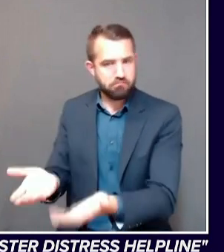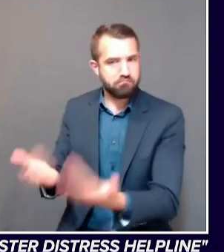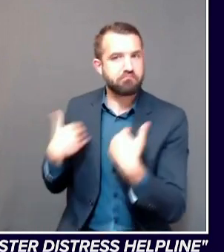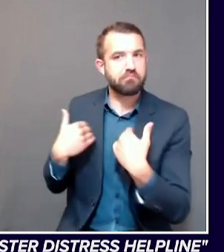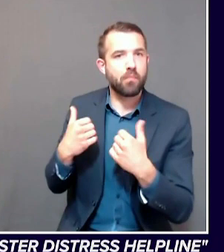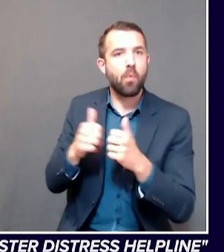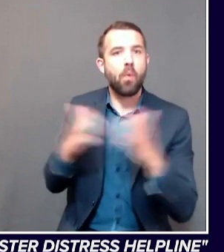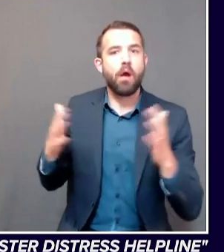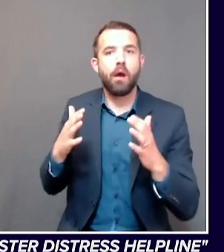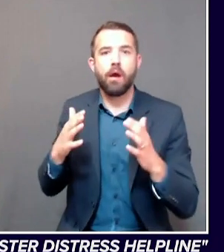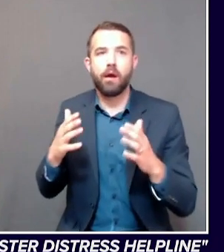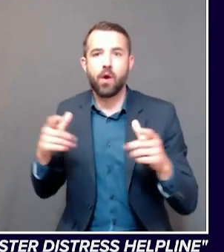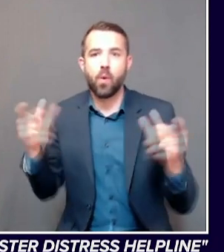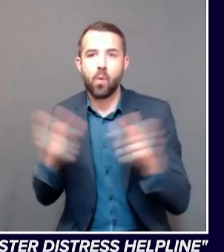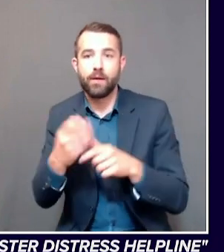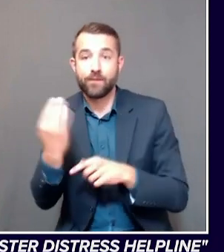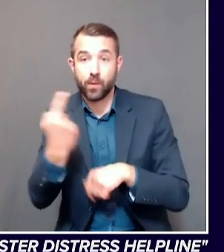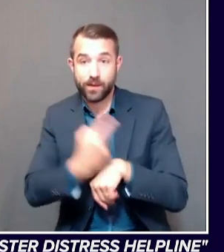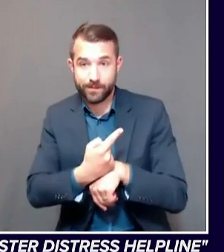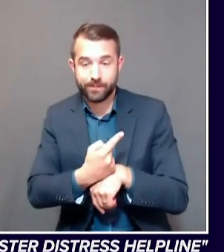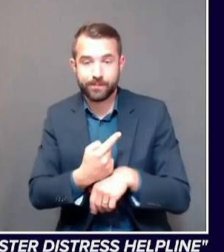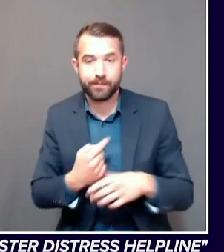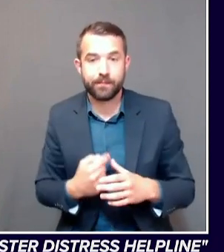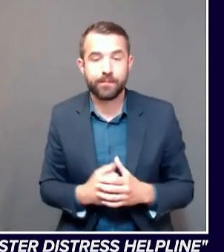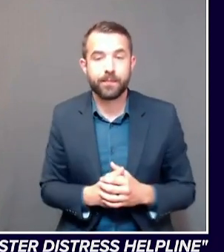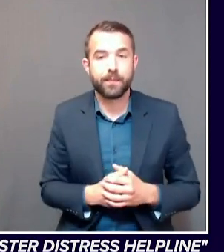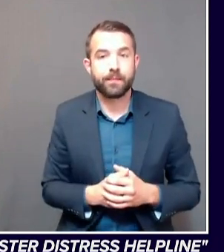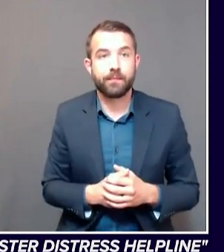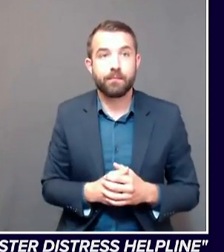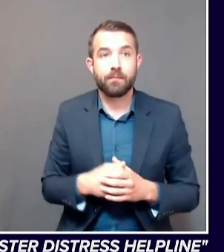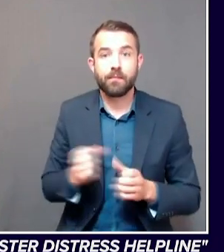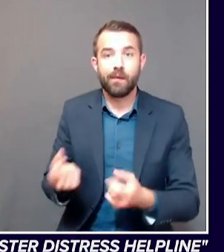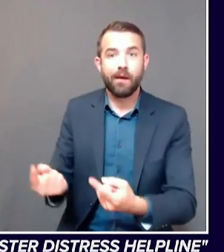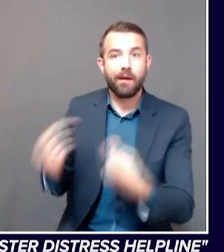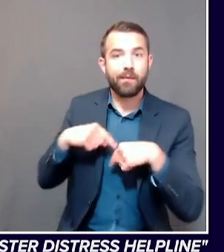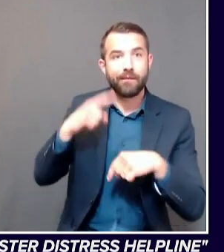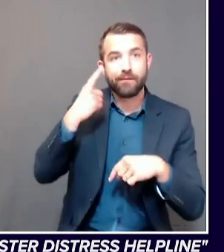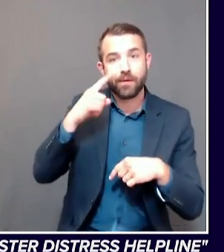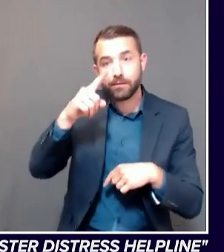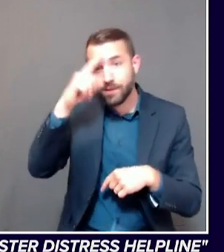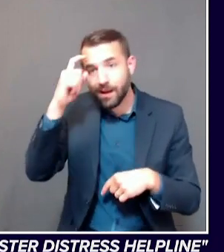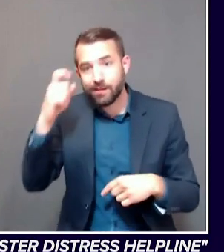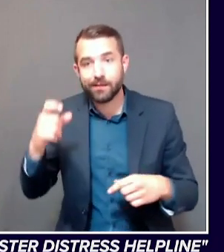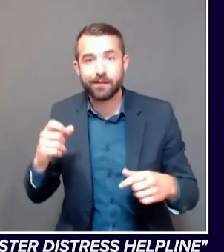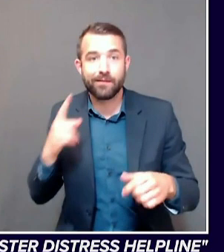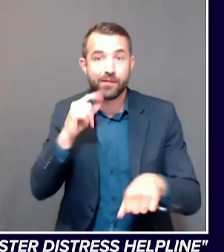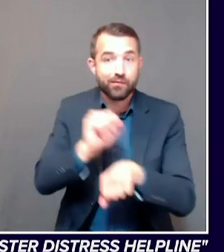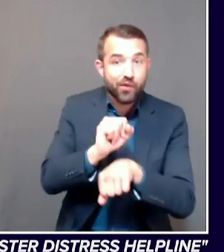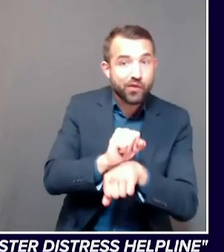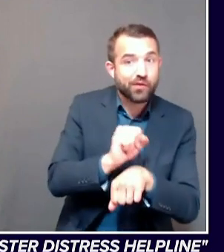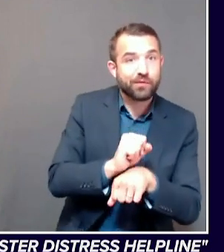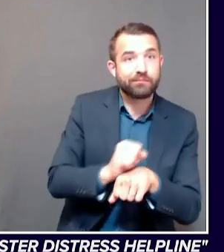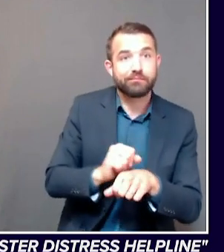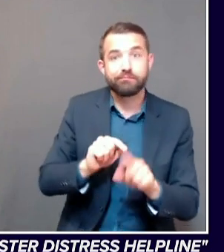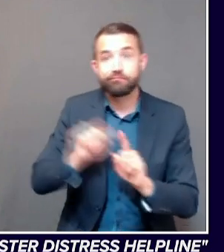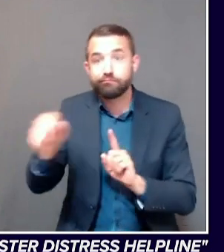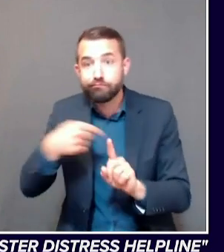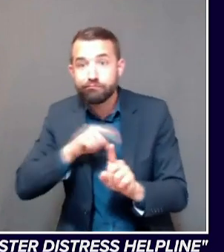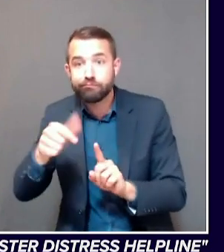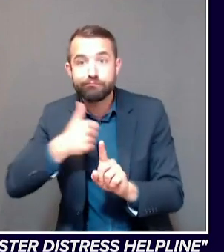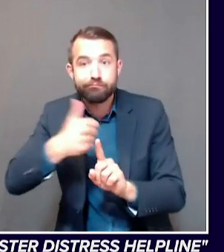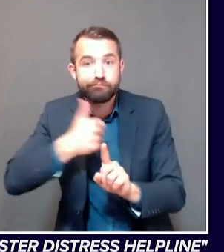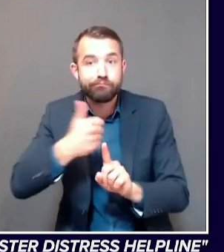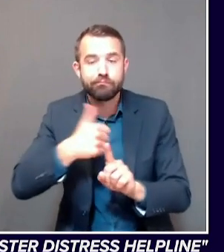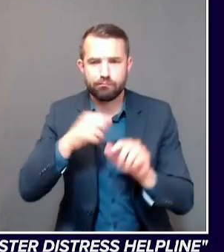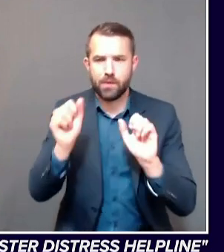quarantine. They can come now as seasonal residents or people from Maine who go to these states and come back and not quarantine